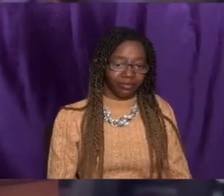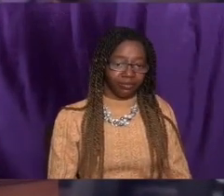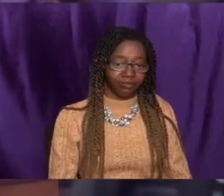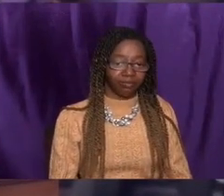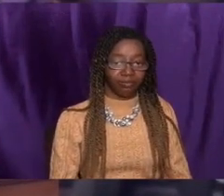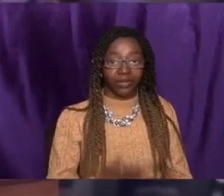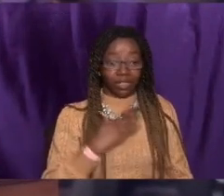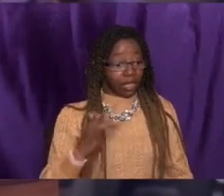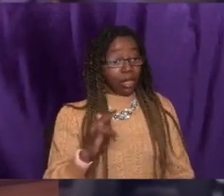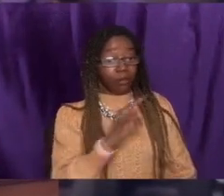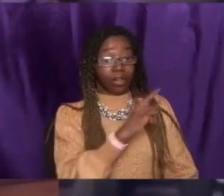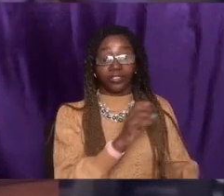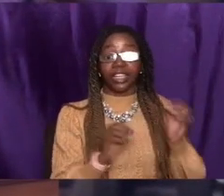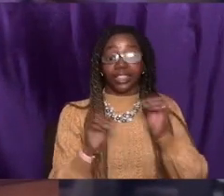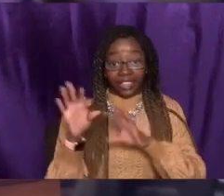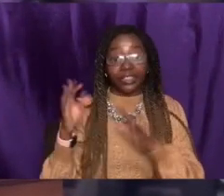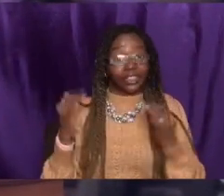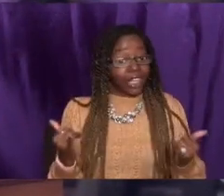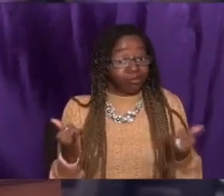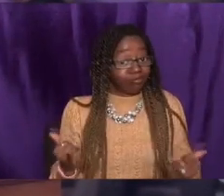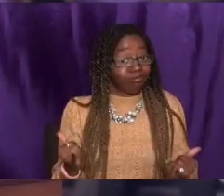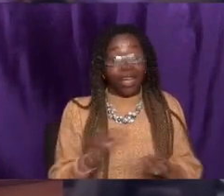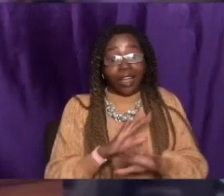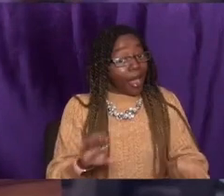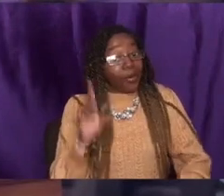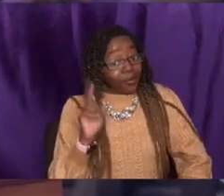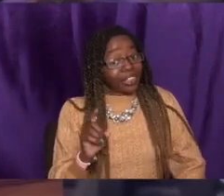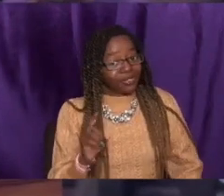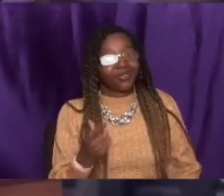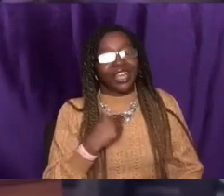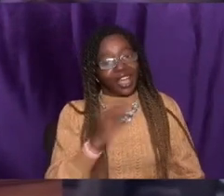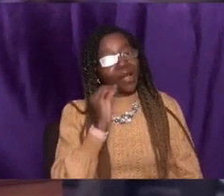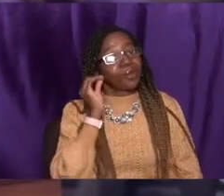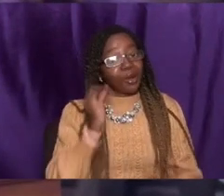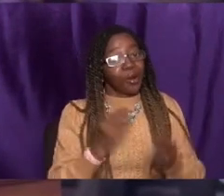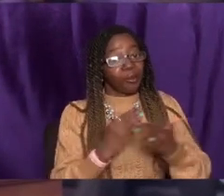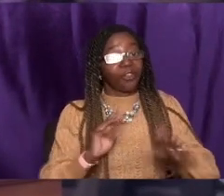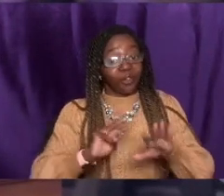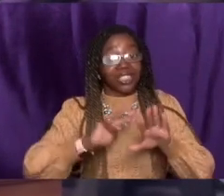My flight leaves today, so I ain't got to. I'll be home by 6.